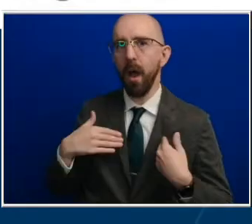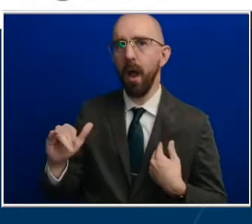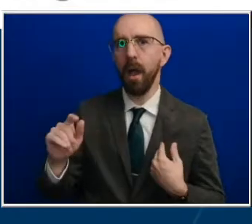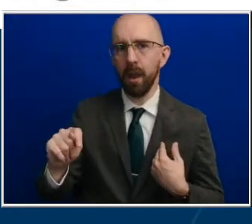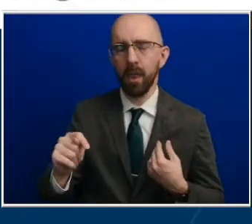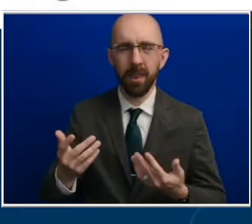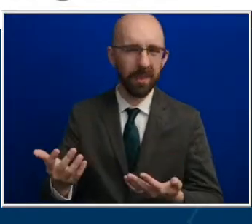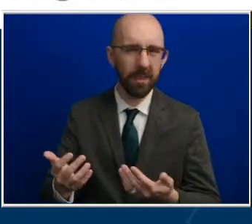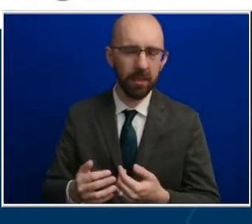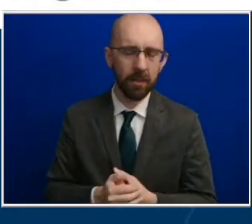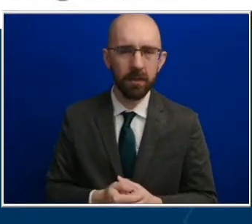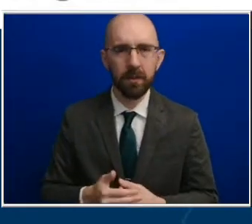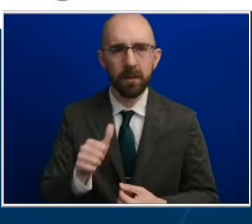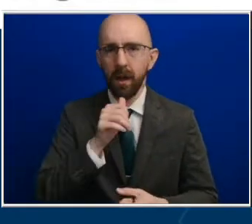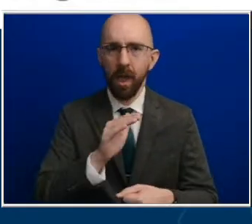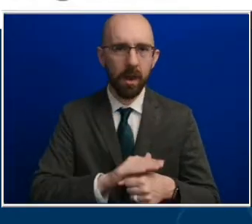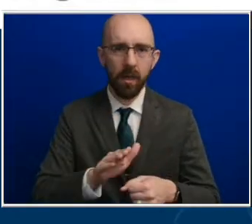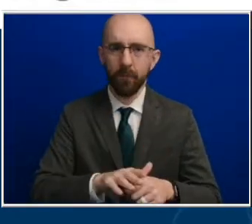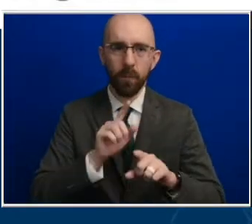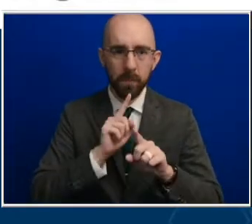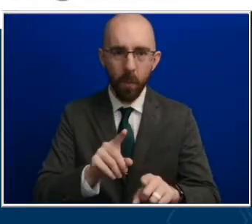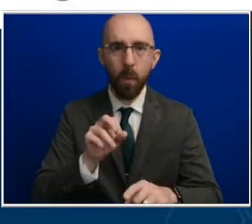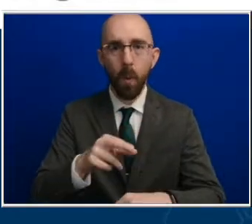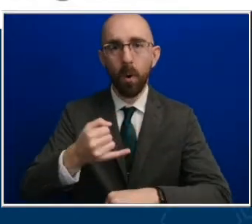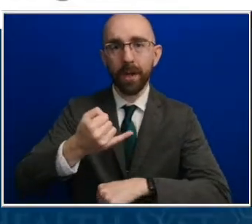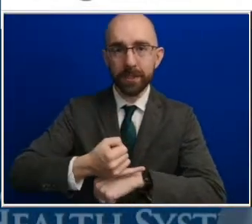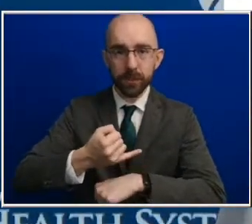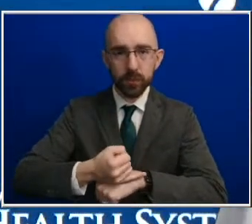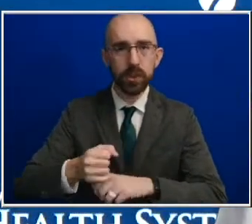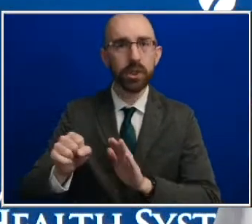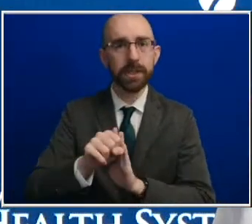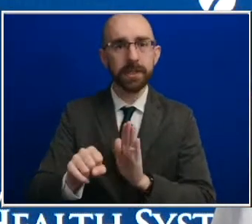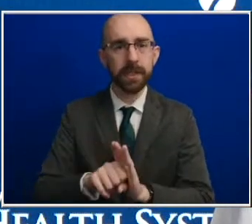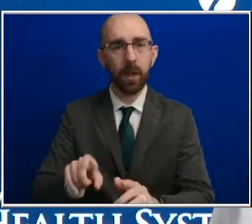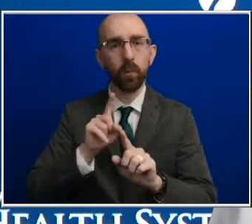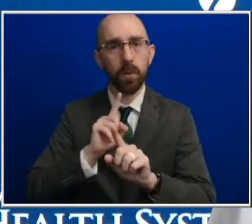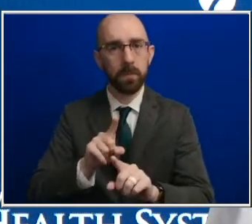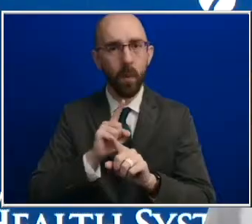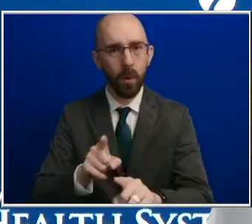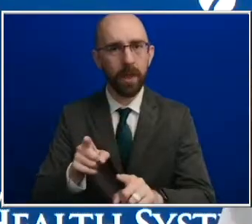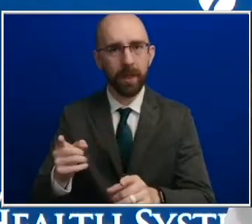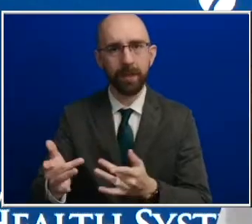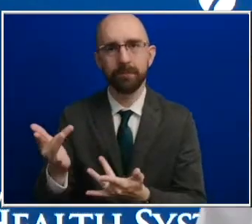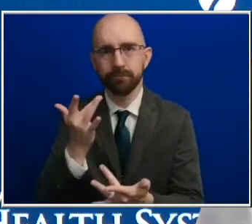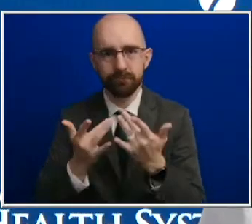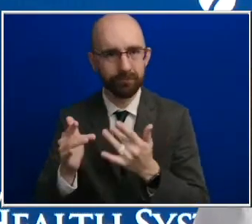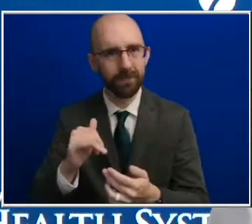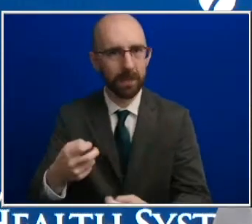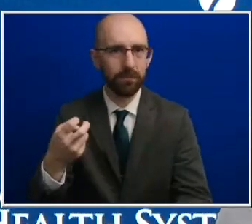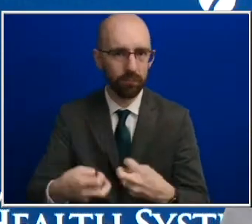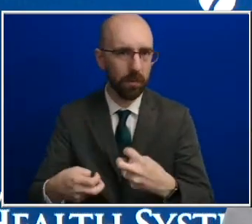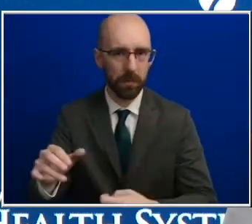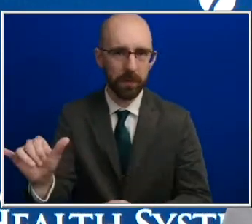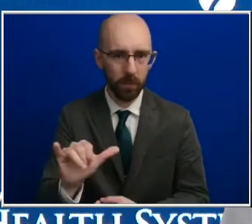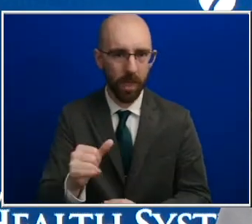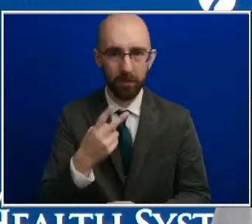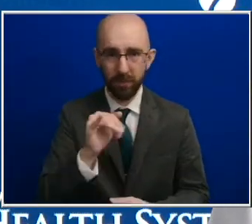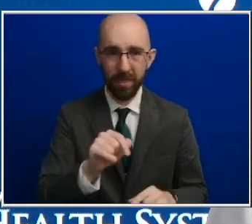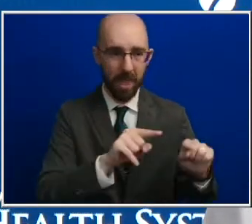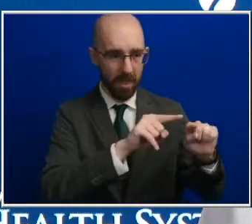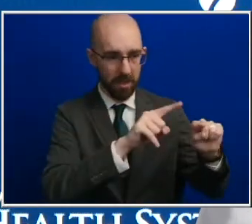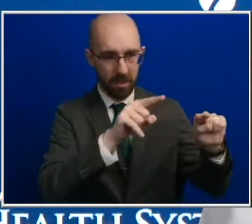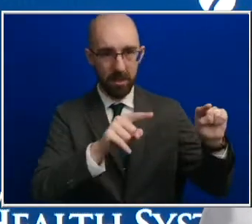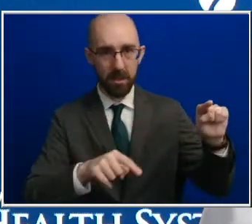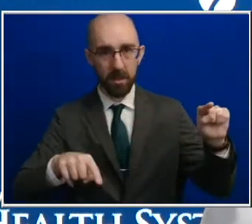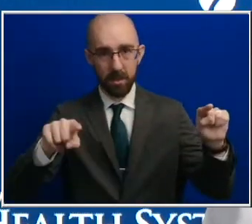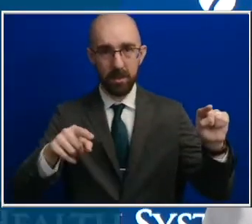of reporting or institutions or states reporting is a problem as well. What we just saw in that graph there, if we can go back to